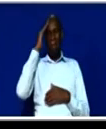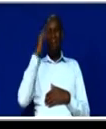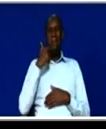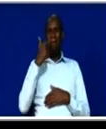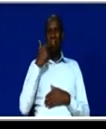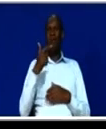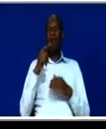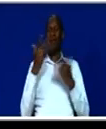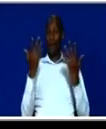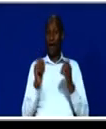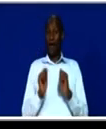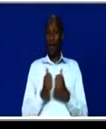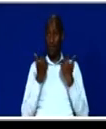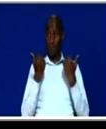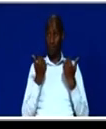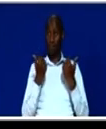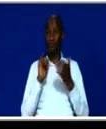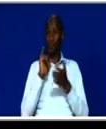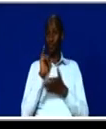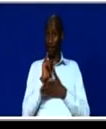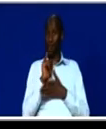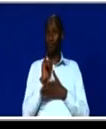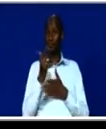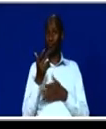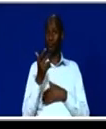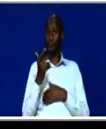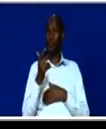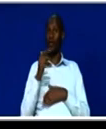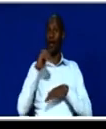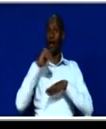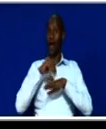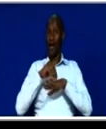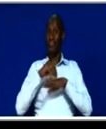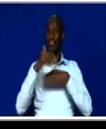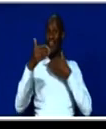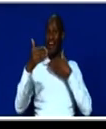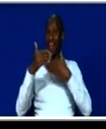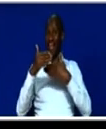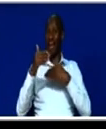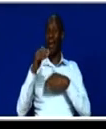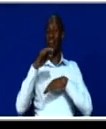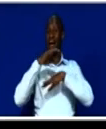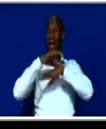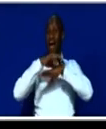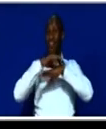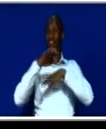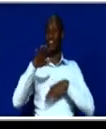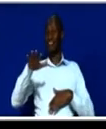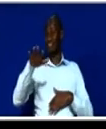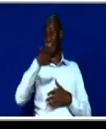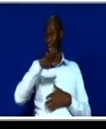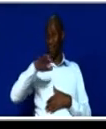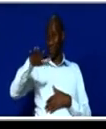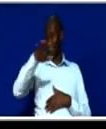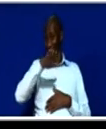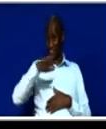We must say where it occurs, that is, it is at or near the Earth's surface. Then when